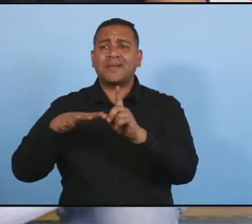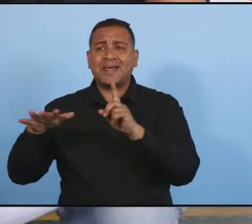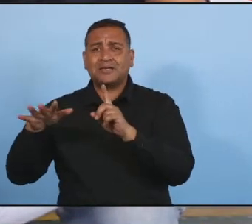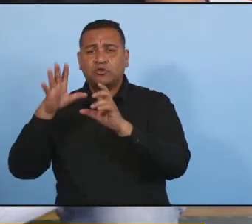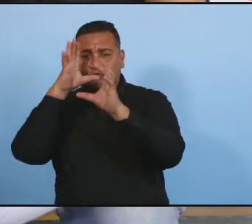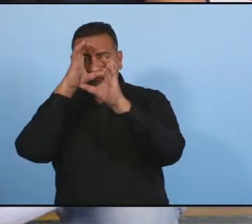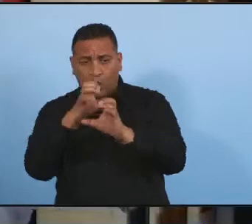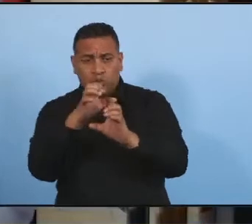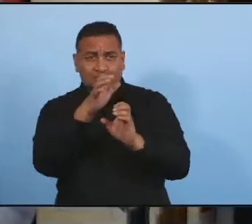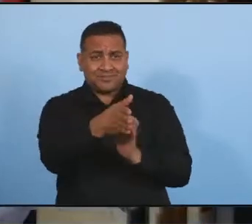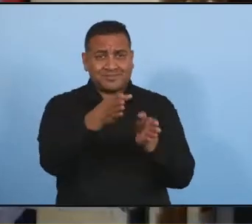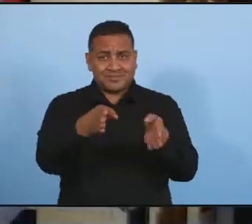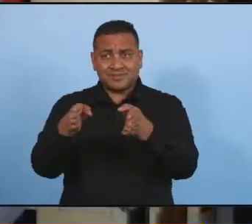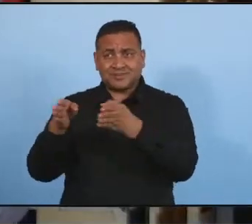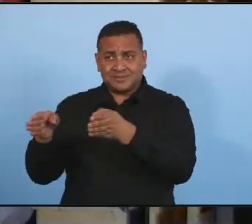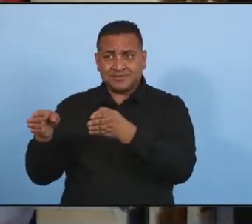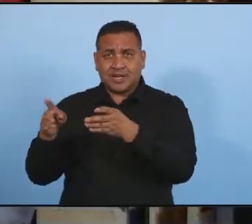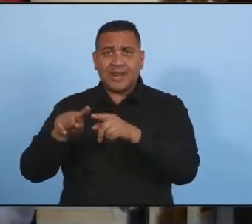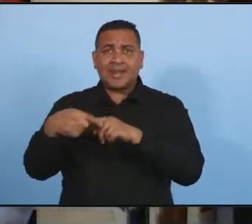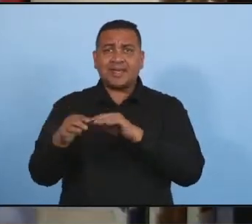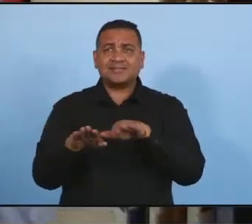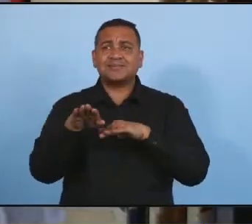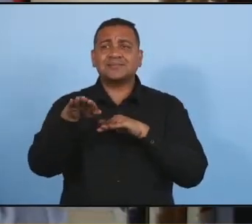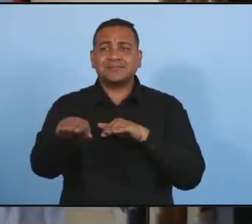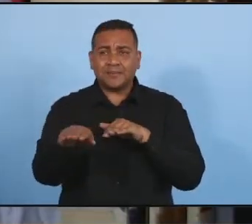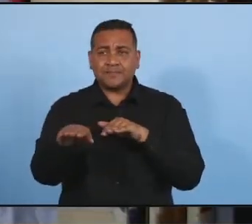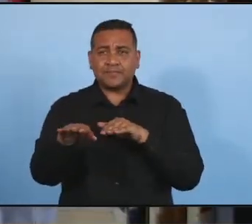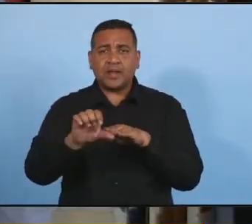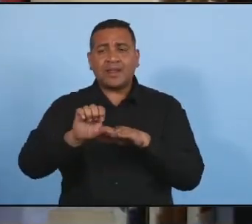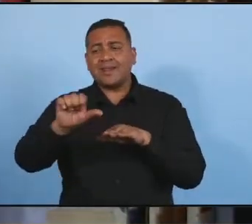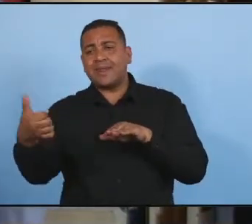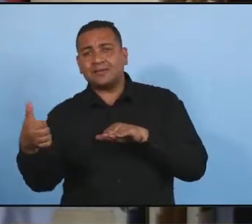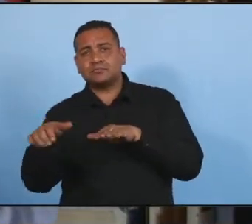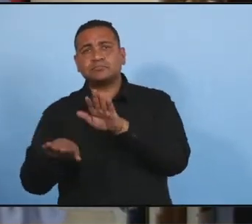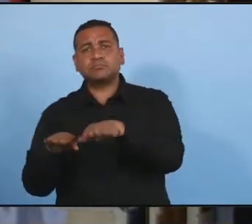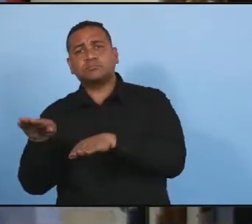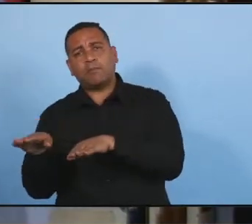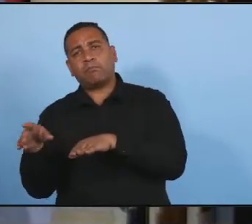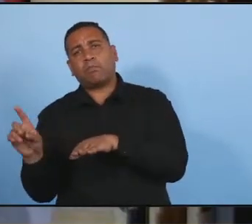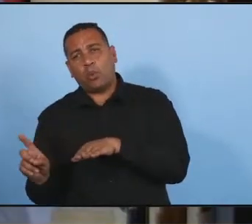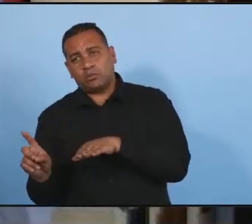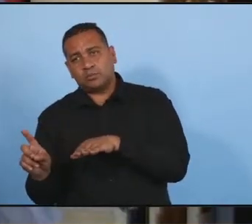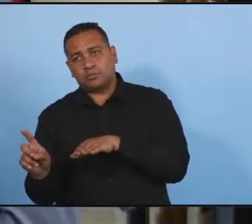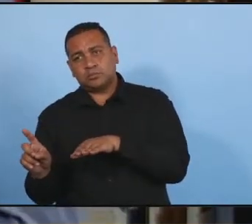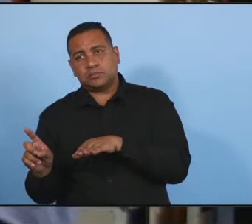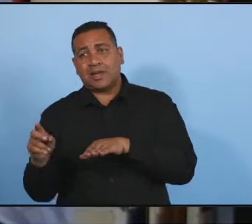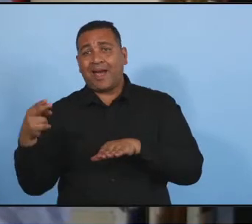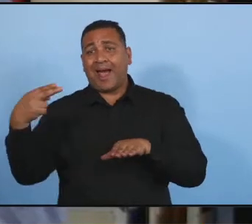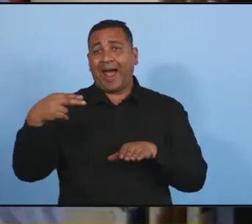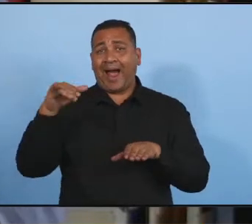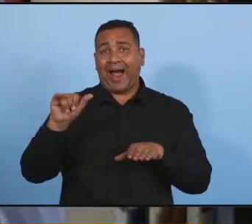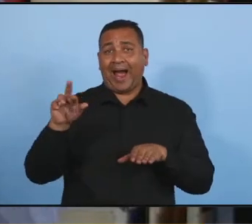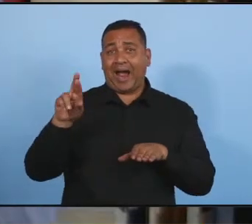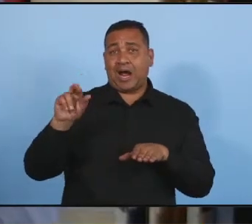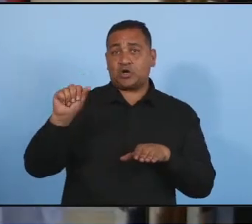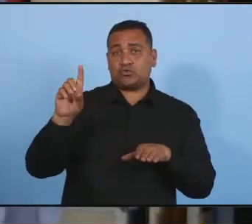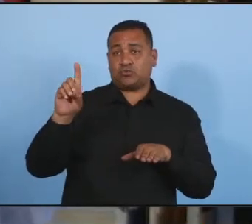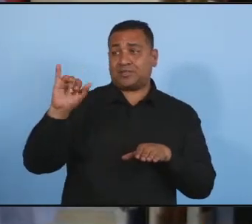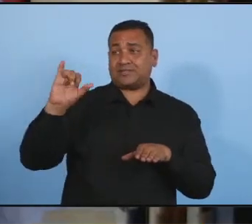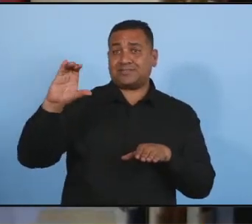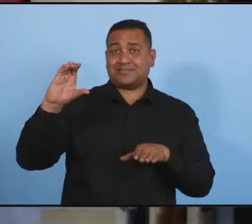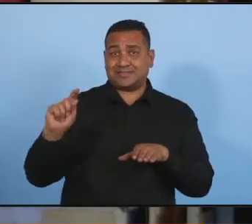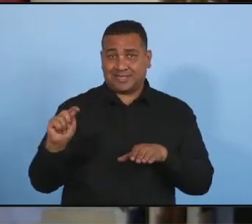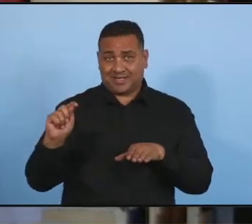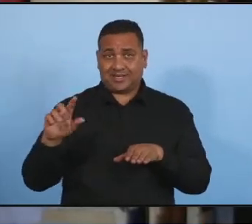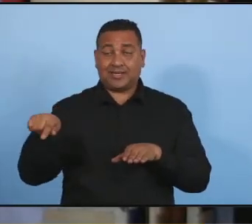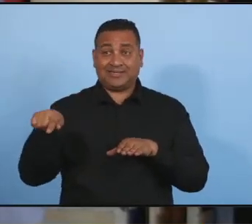stepping stone and you carry on from there and you carry on from there. This hydraulics and pneumatics is something, if you go outside in industry now, it's a specialized